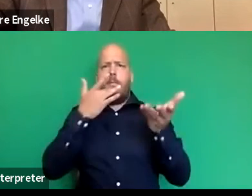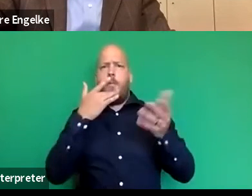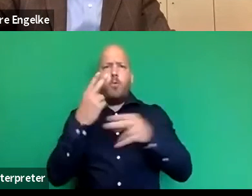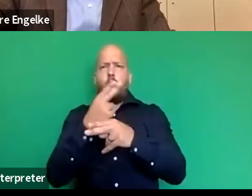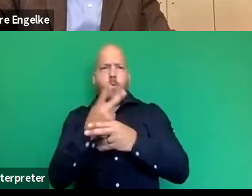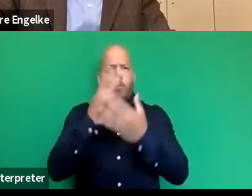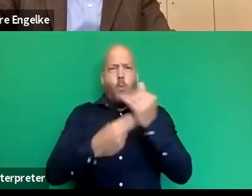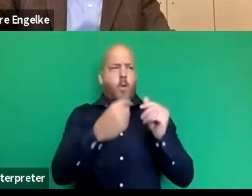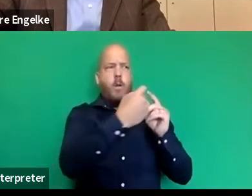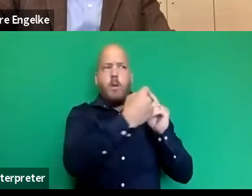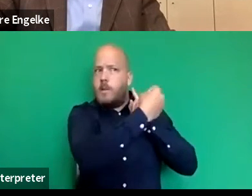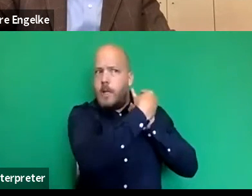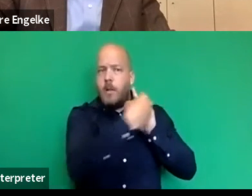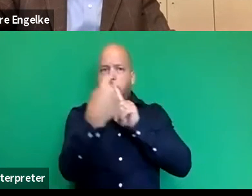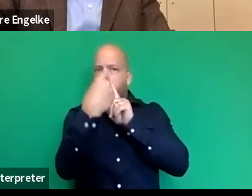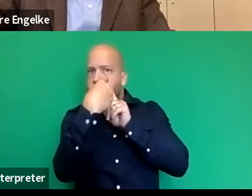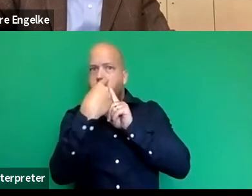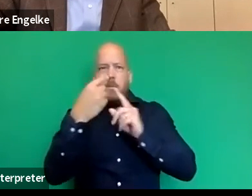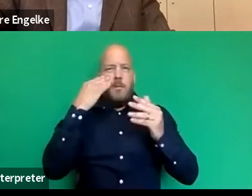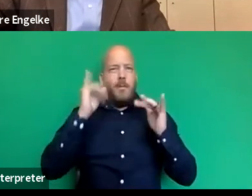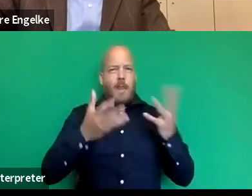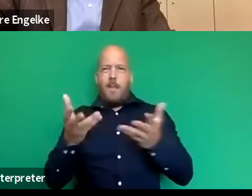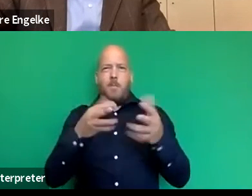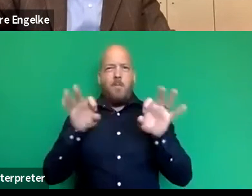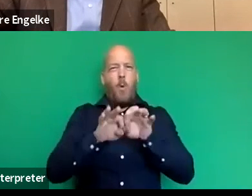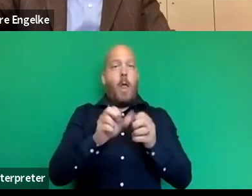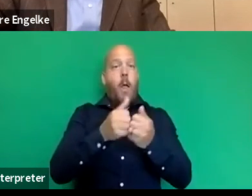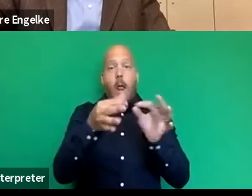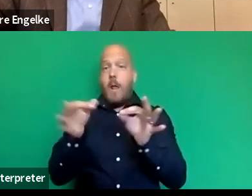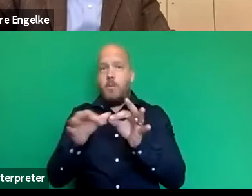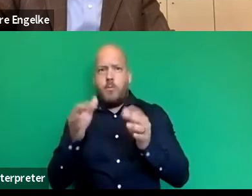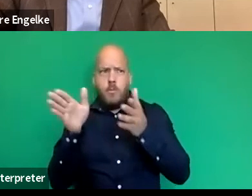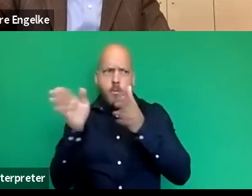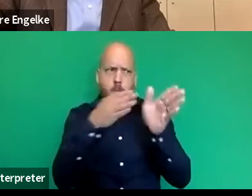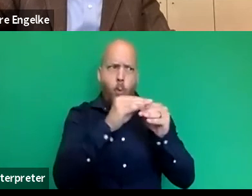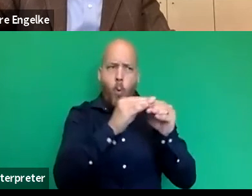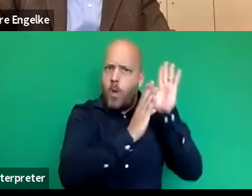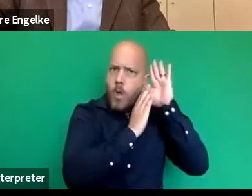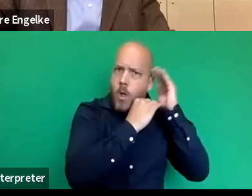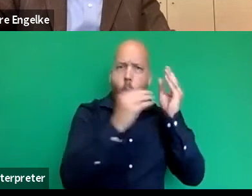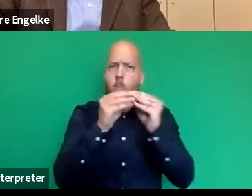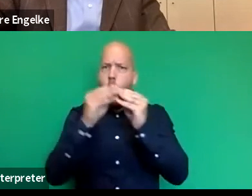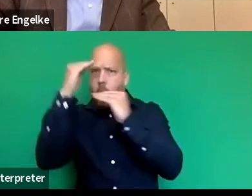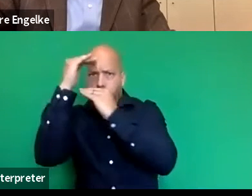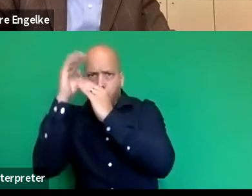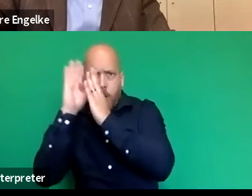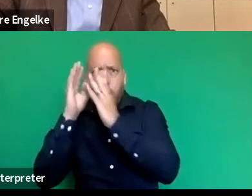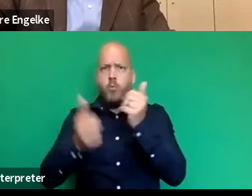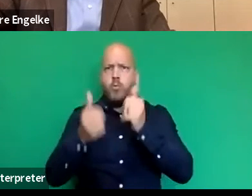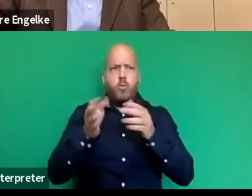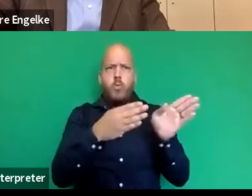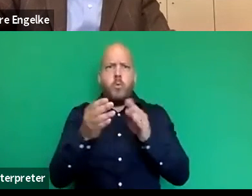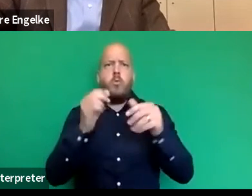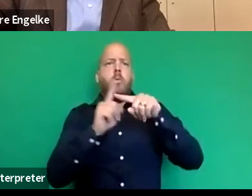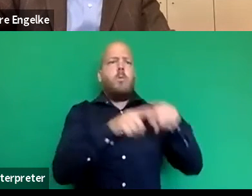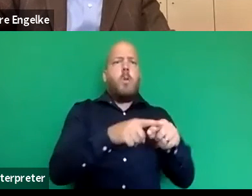differently depending on how much they rely on auditory information. I think it's an area that's really ripe for